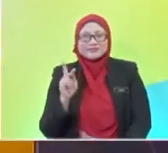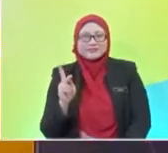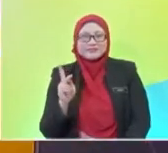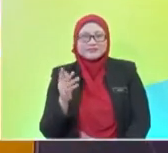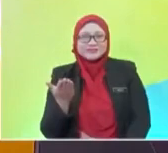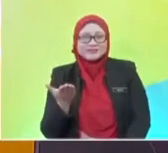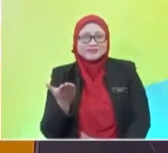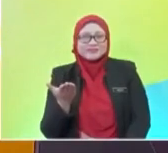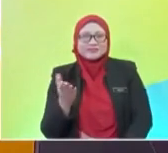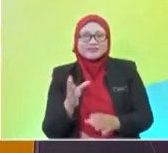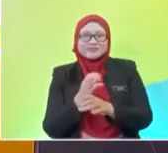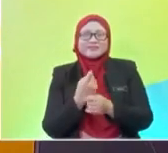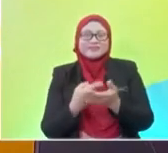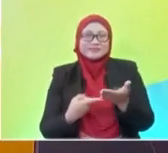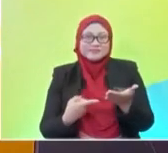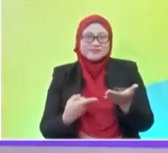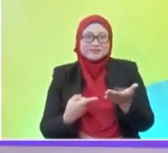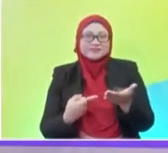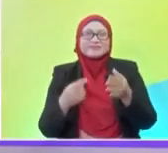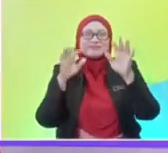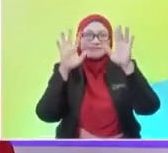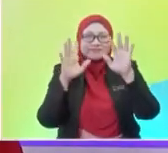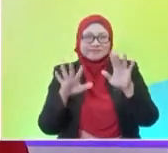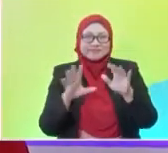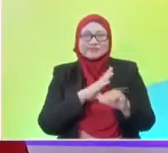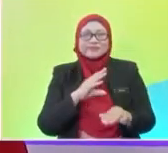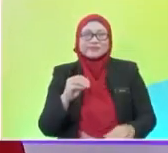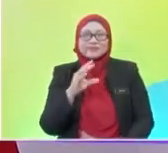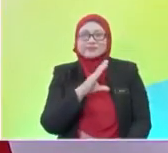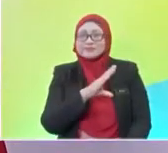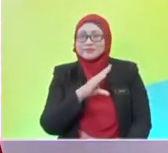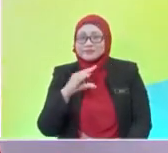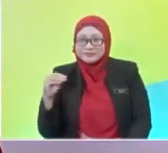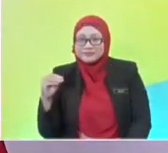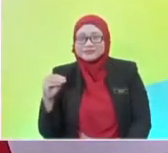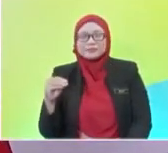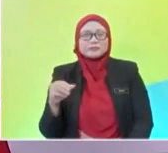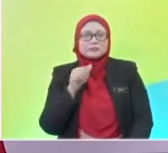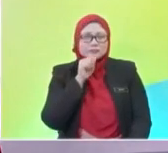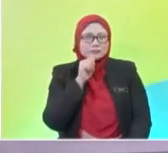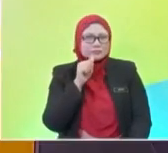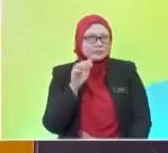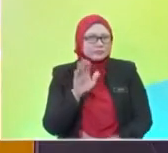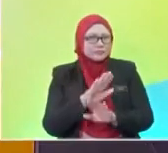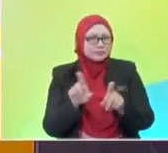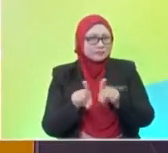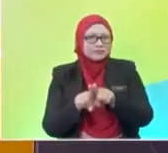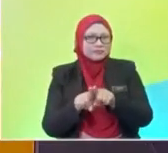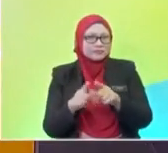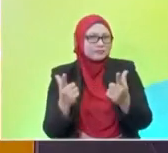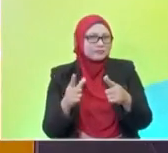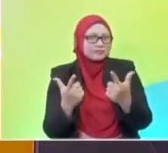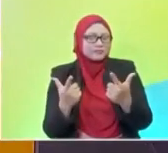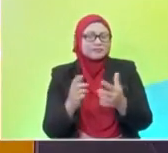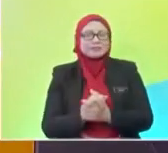That's wrong. Oh, that is rain. Rain. And this is and. So it's not the same word. It's not the same word. Okay, okay. So,